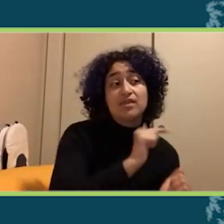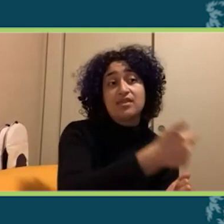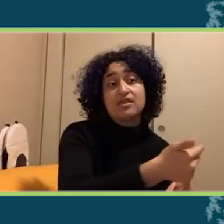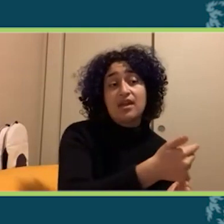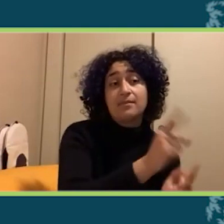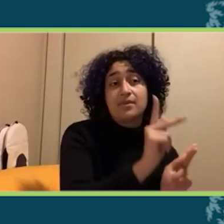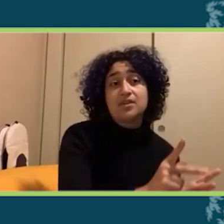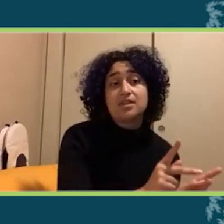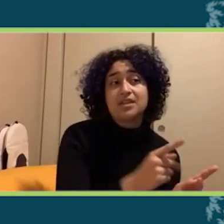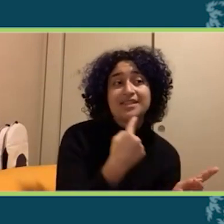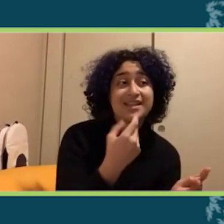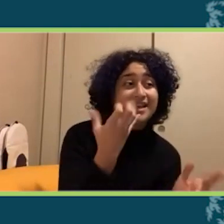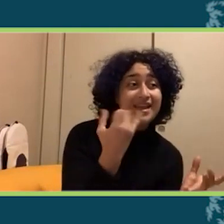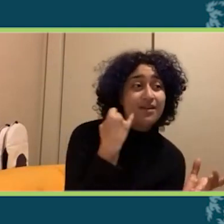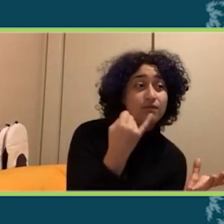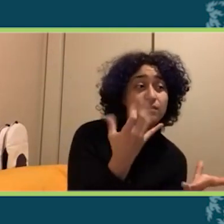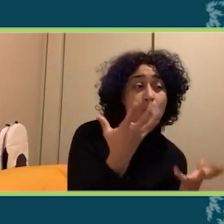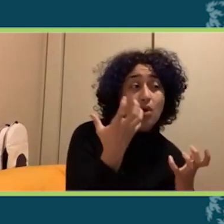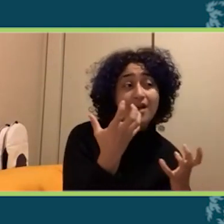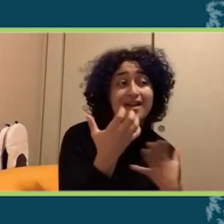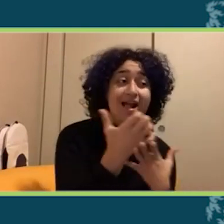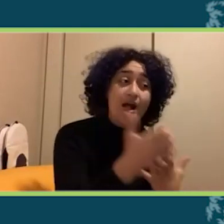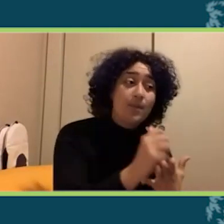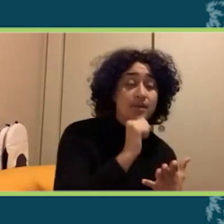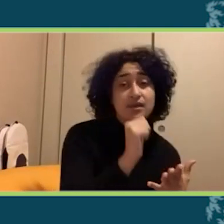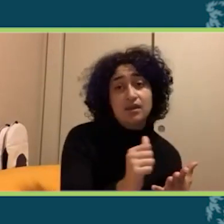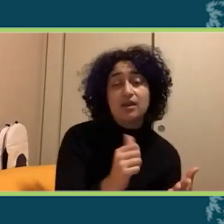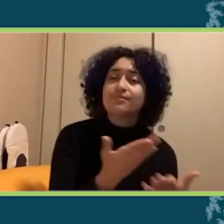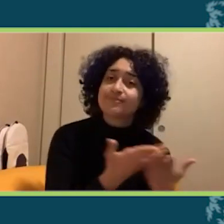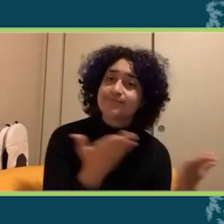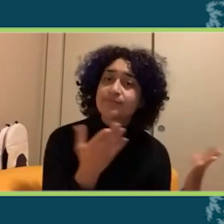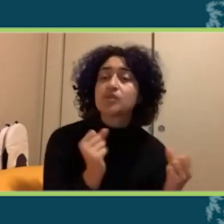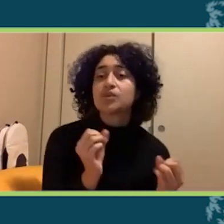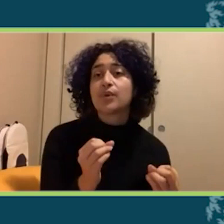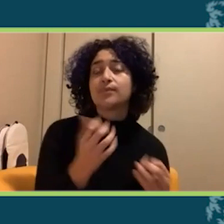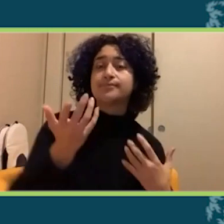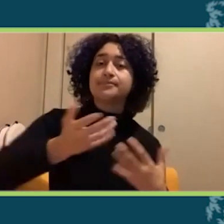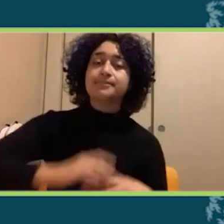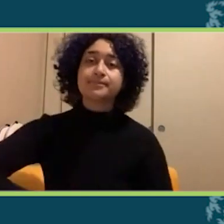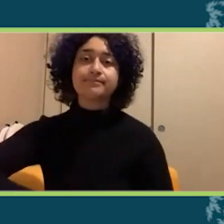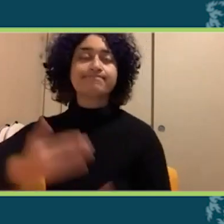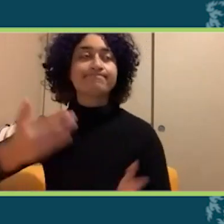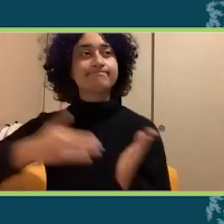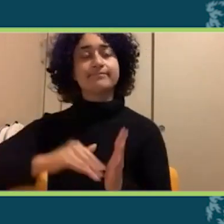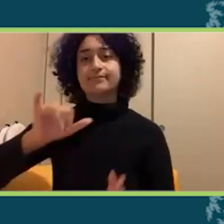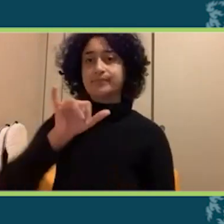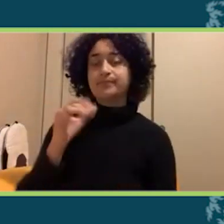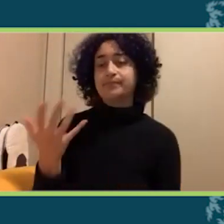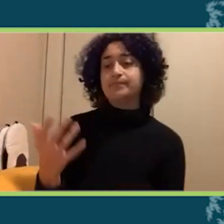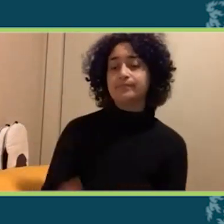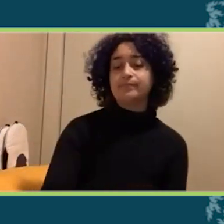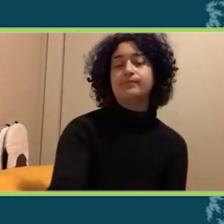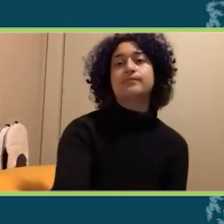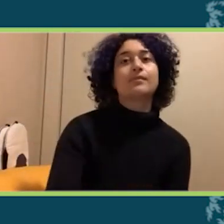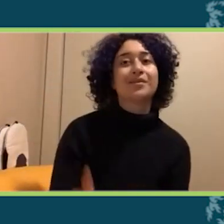not, like those sorts of things. So I would just, again, like we can't